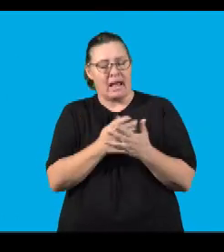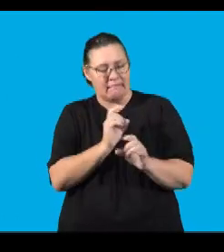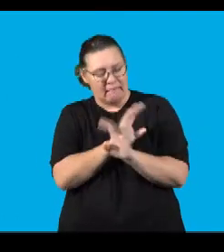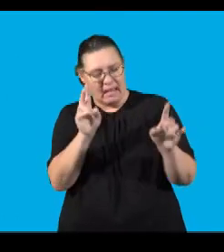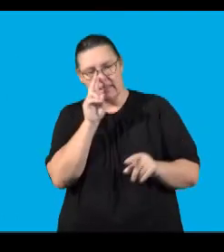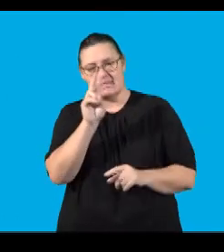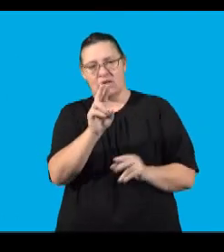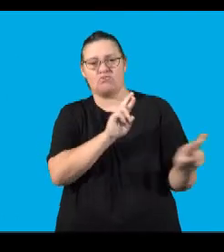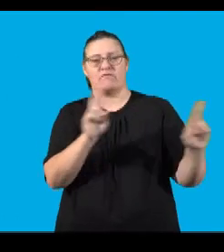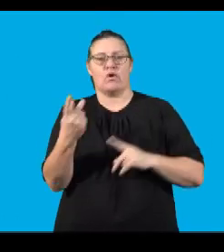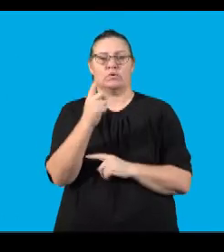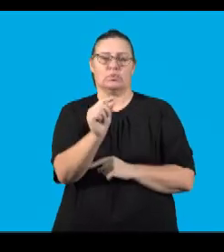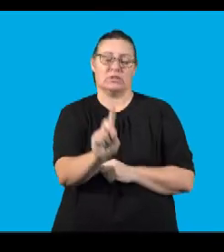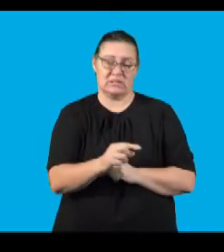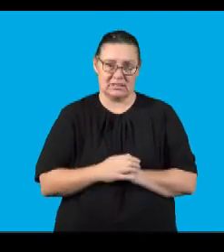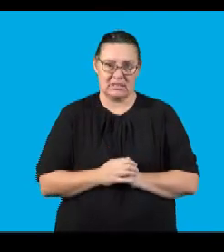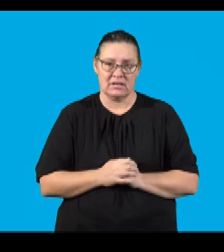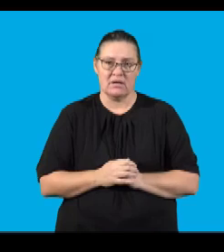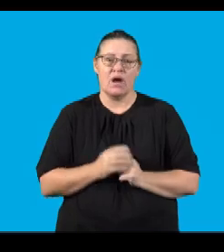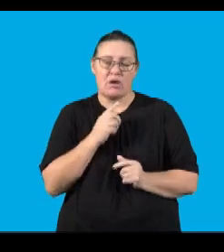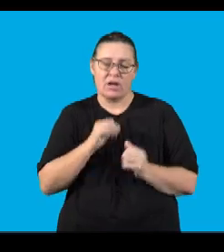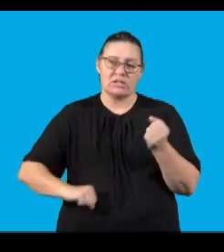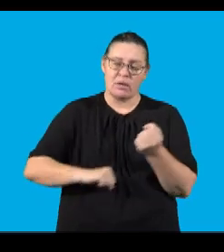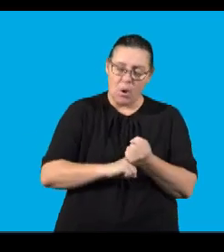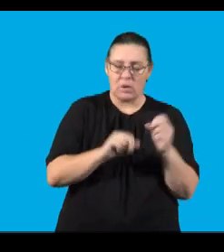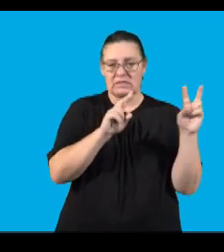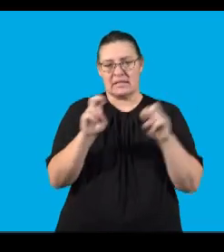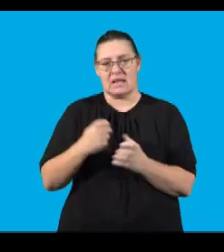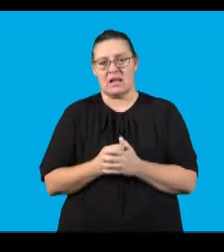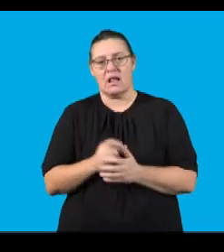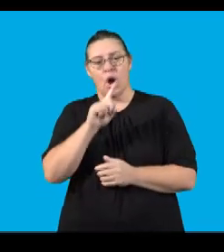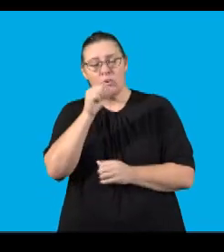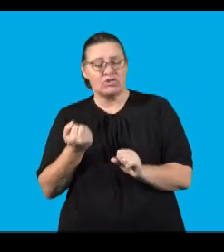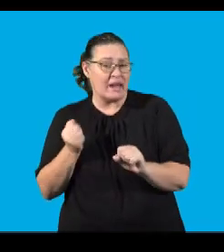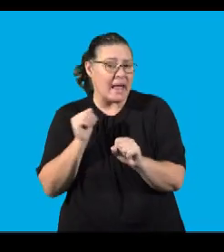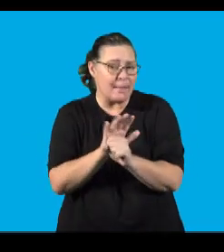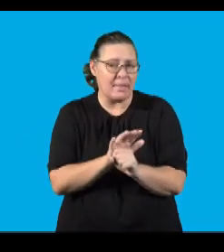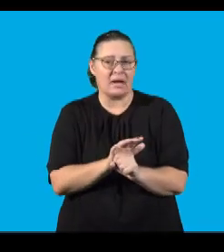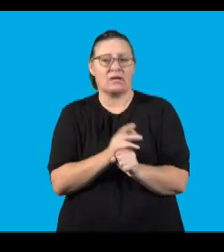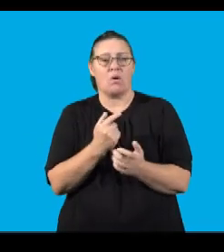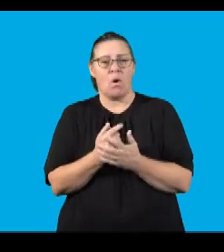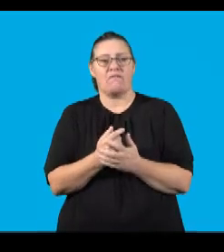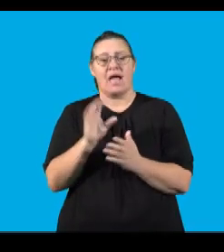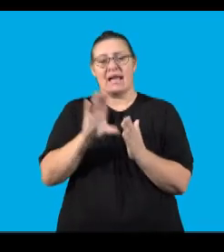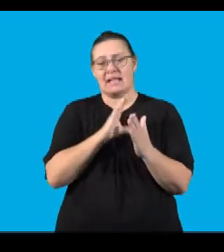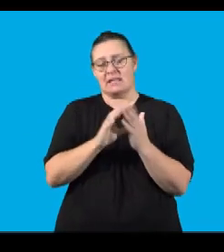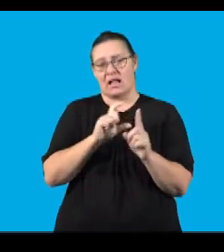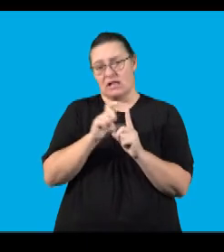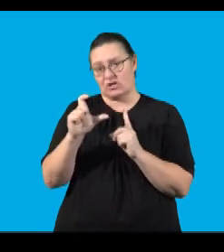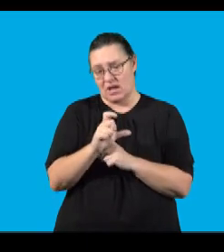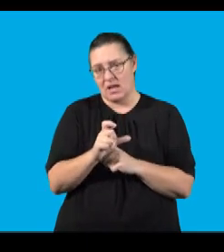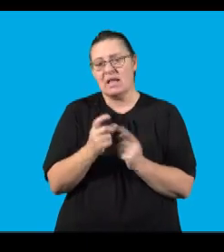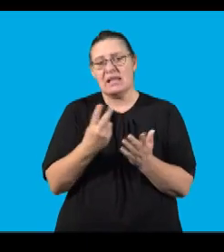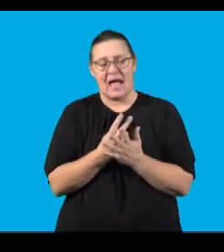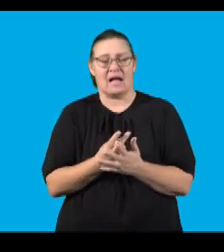see what you are referring to. They support the title, they show questions on the impact of cancel culture as a form